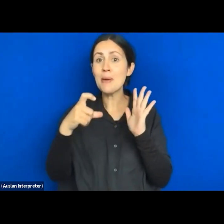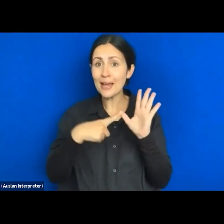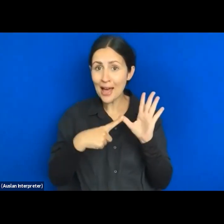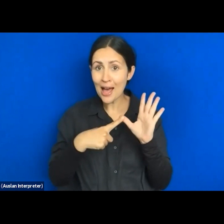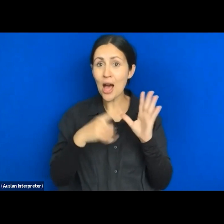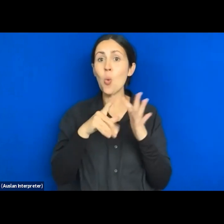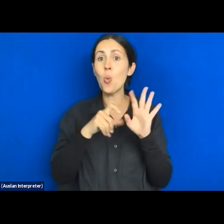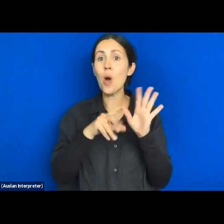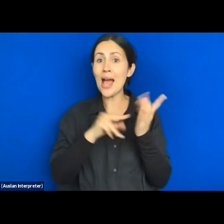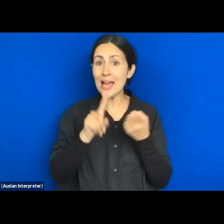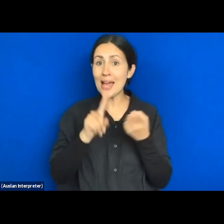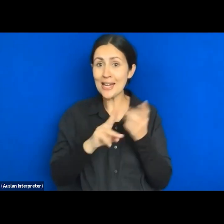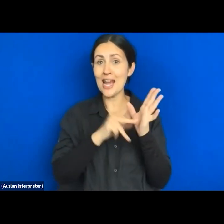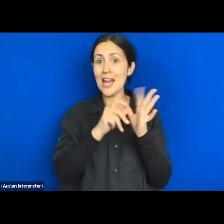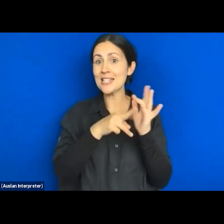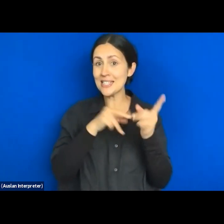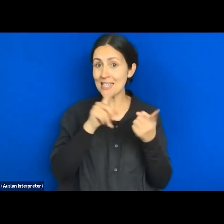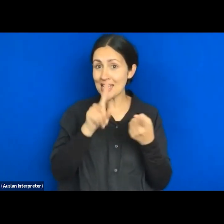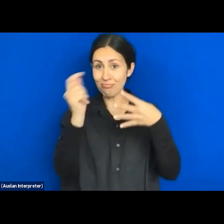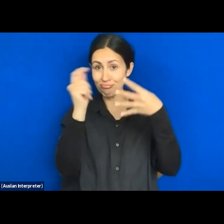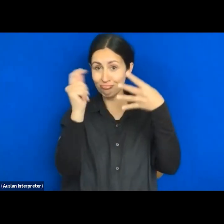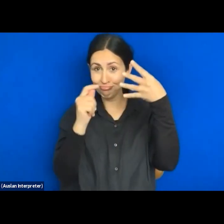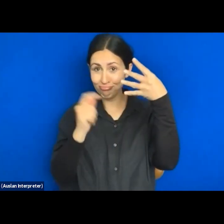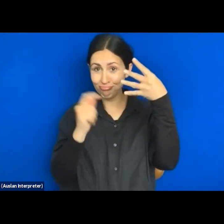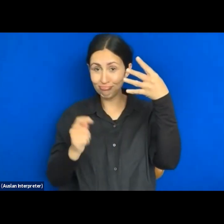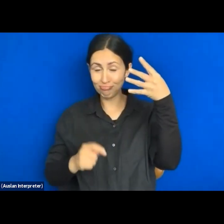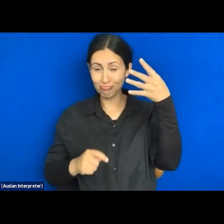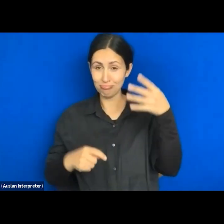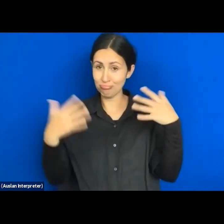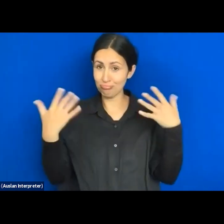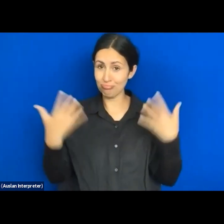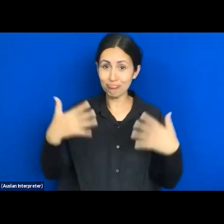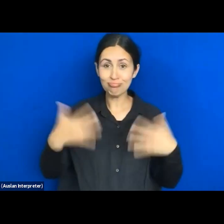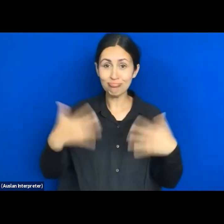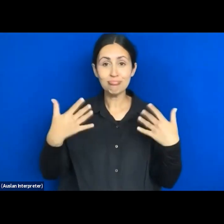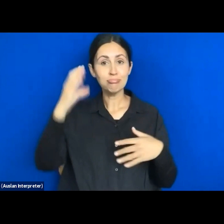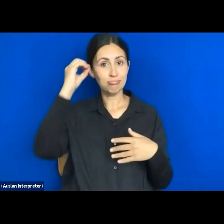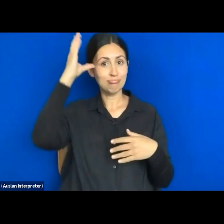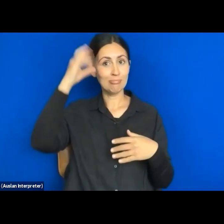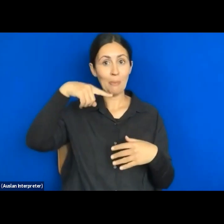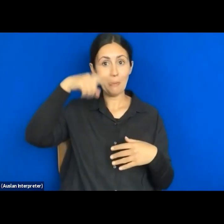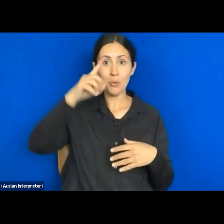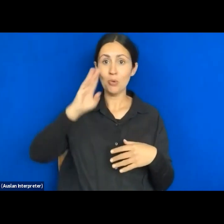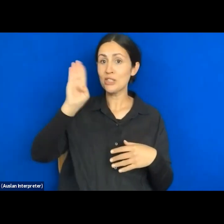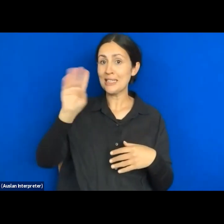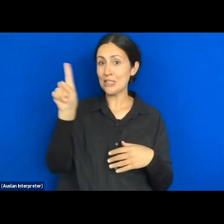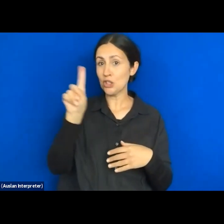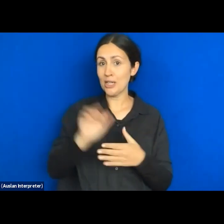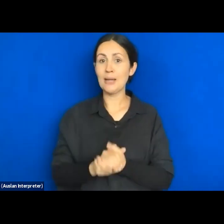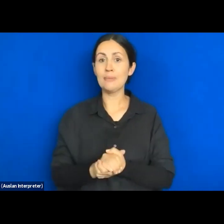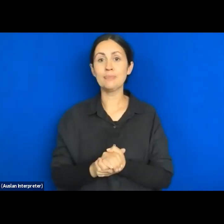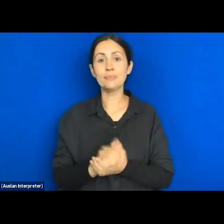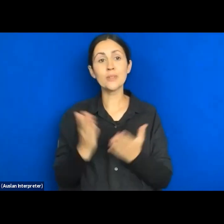Nadine Ezard, Jonathan Brett, and Liam Aitchison. And I offer a warm welcome to all